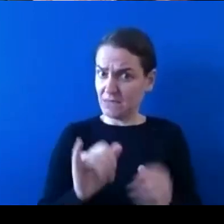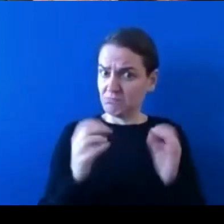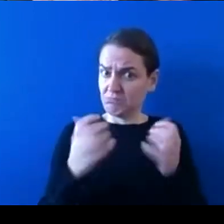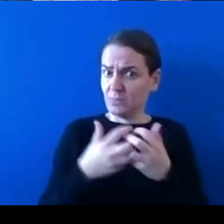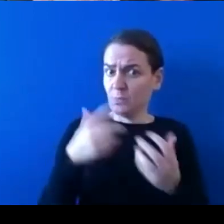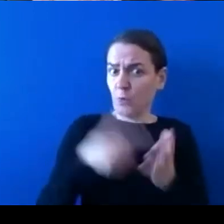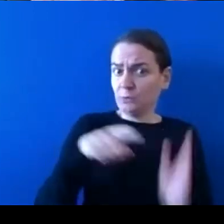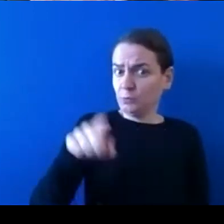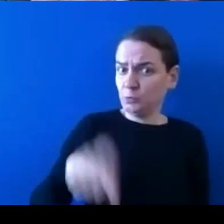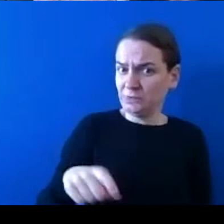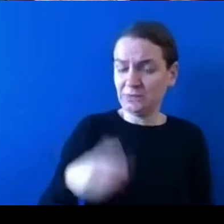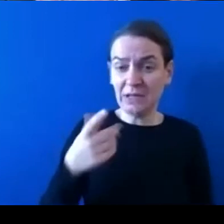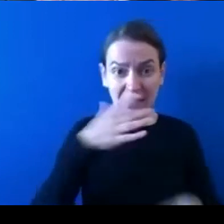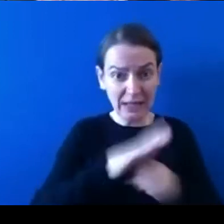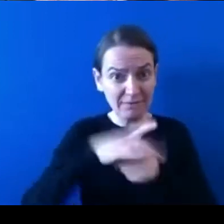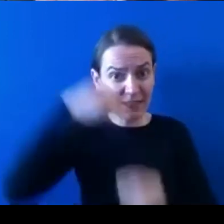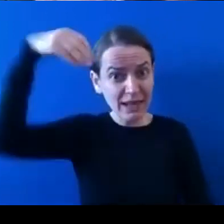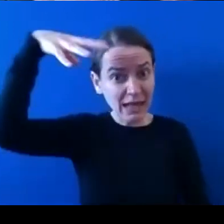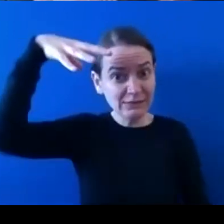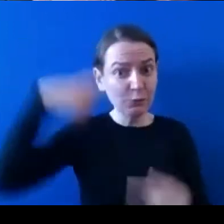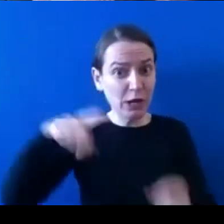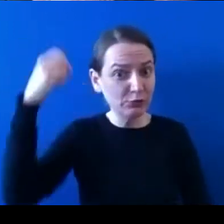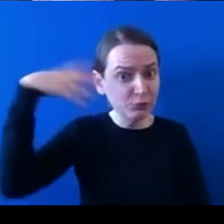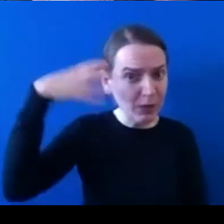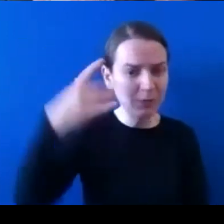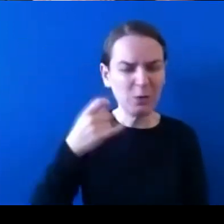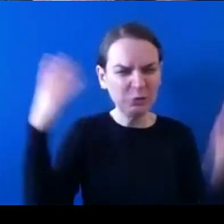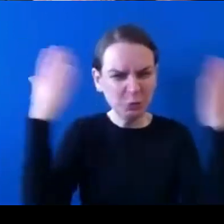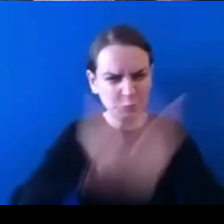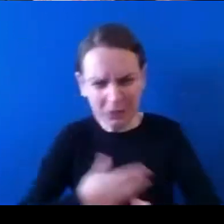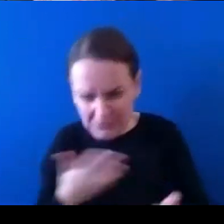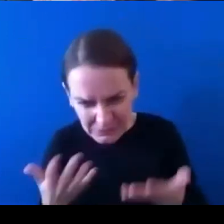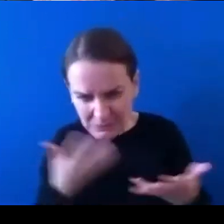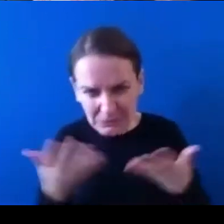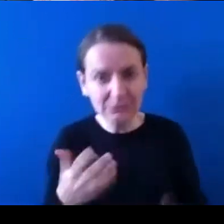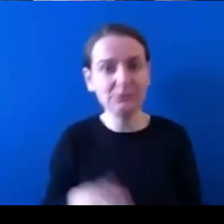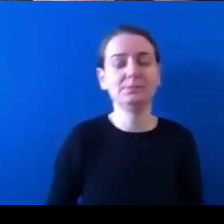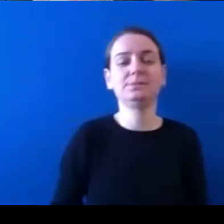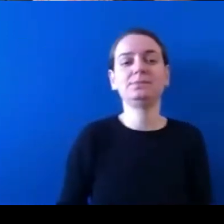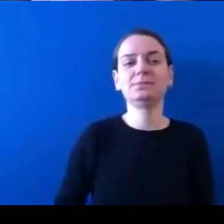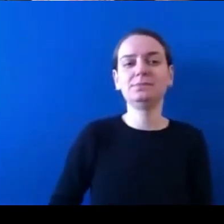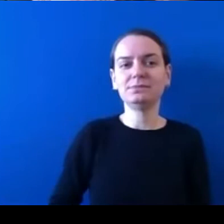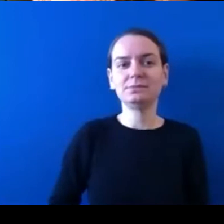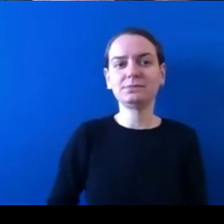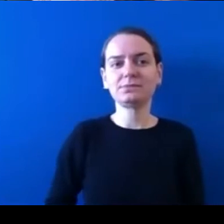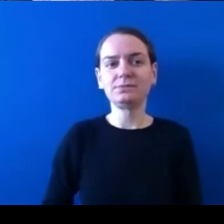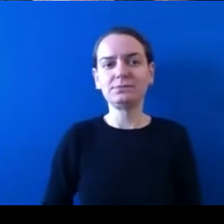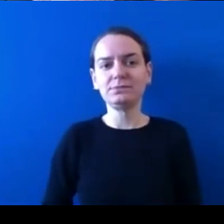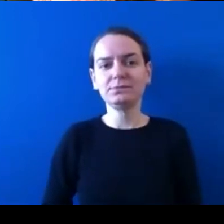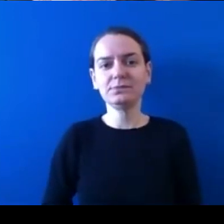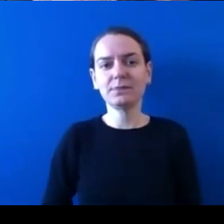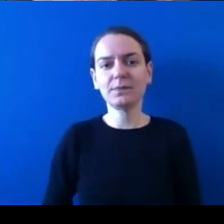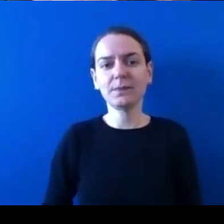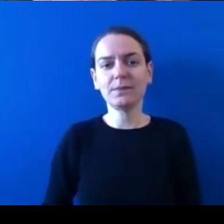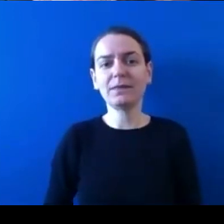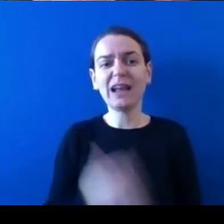bring all your toothpaste, toothbrush, soap, towels, and whatnot to that bathroom. So you have to have